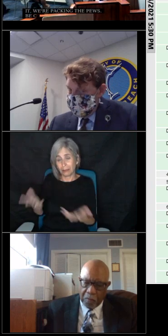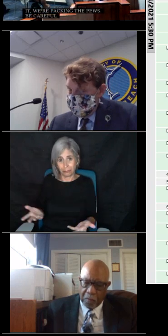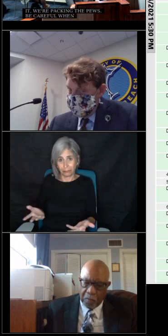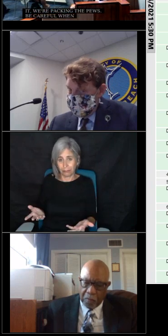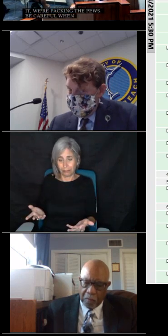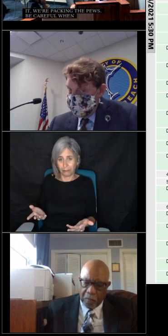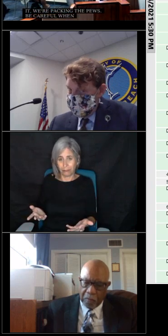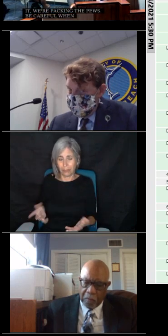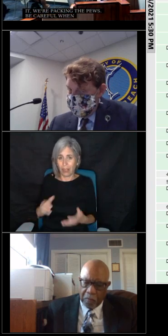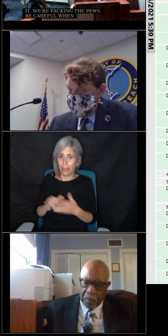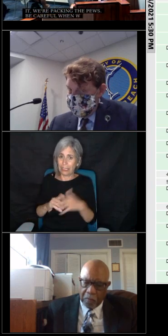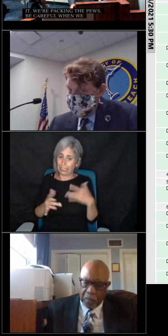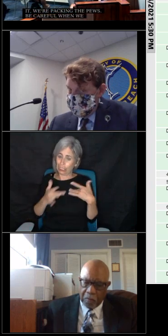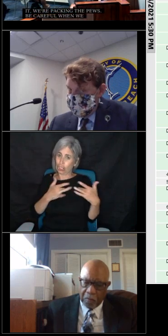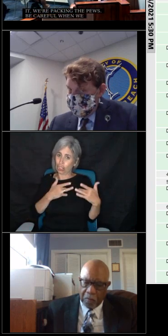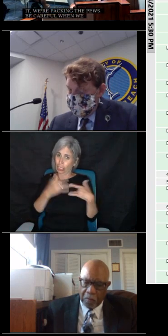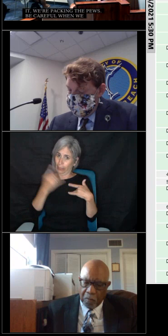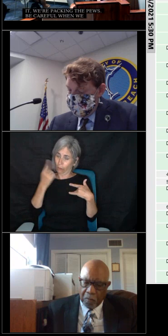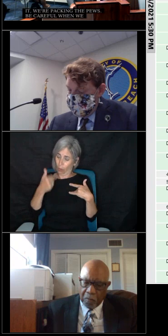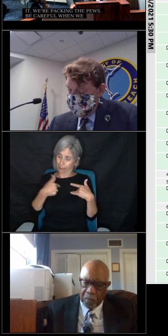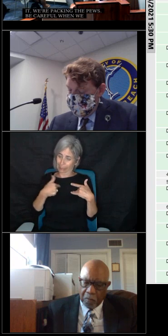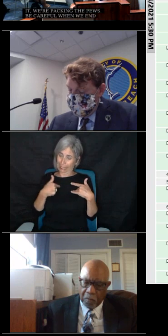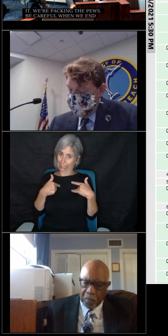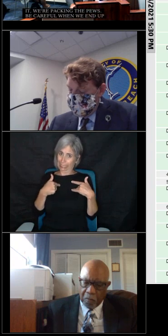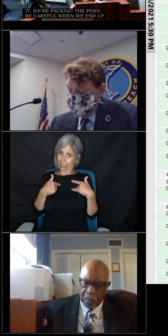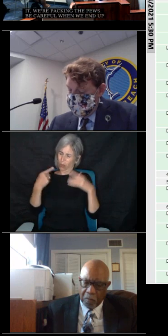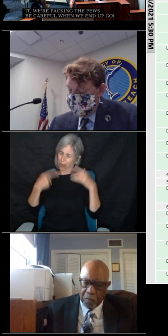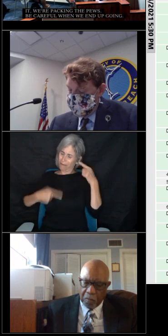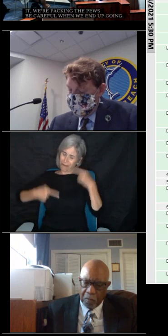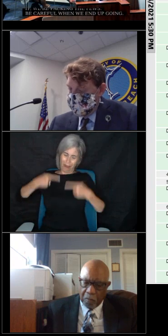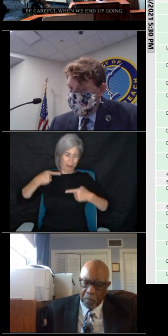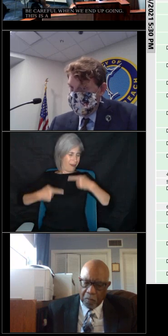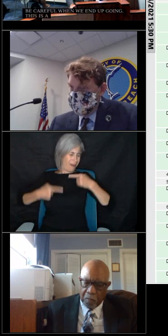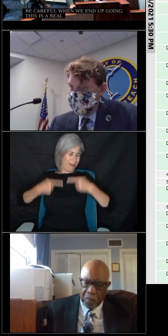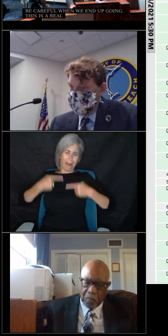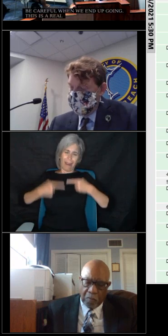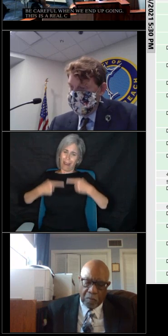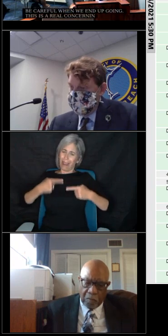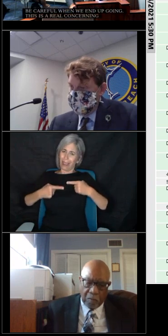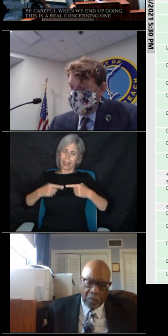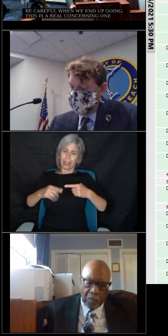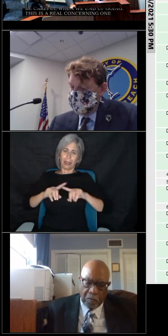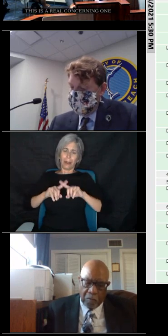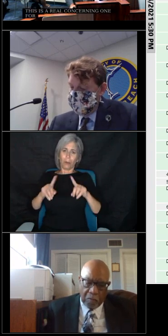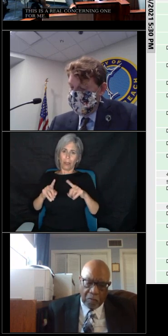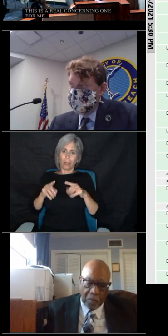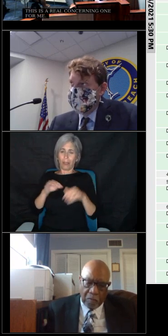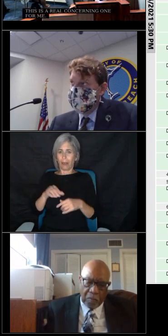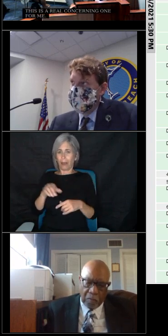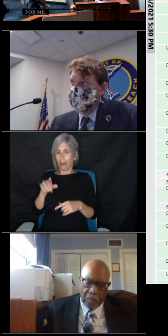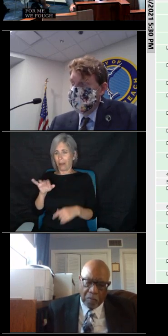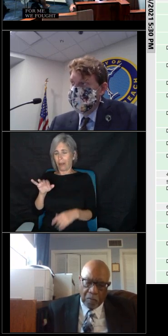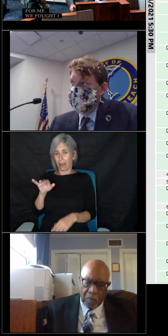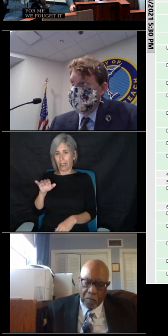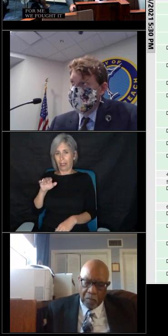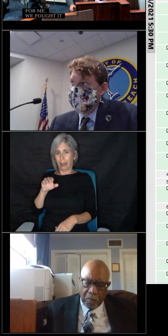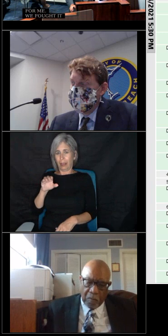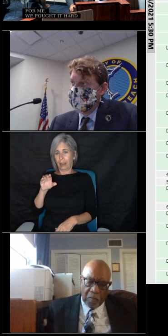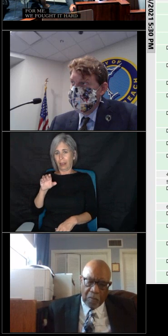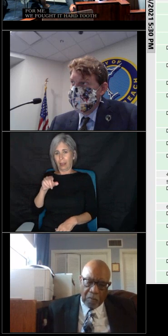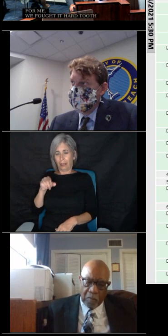This is a real concerning one for me. And we fought it hard, tooth and nail, and it kind of ties into the cottage industry. And